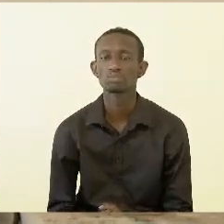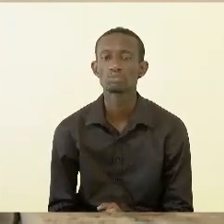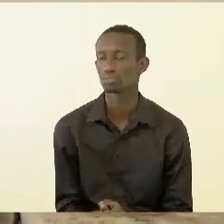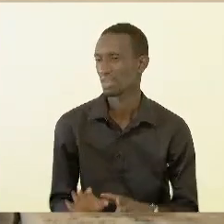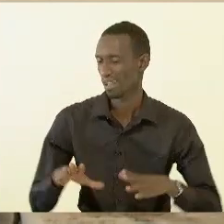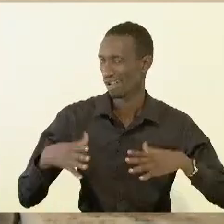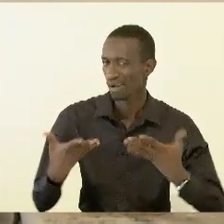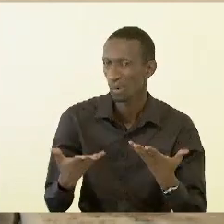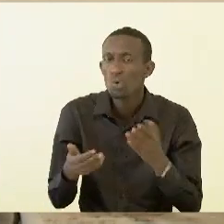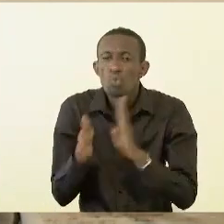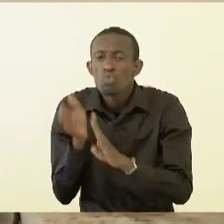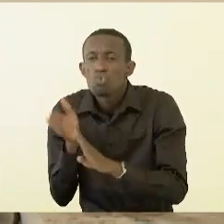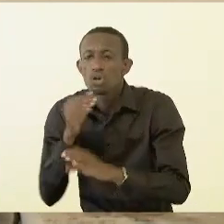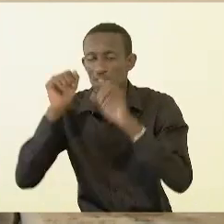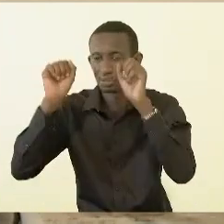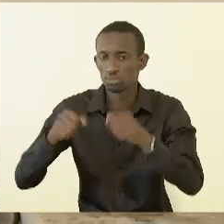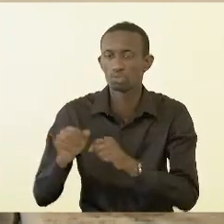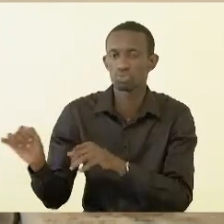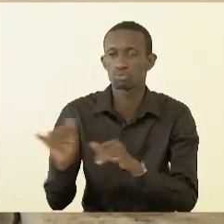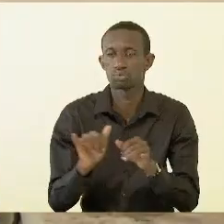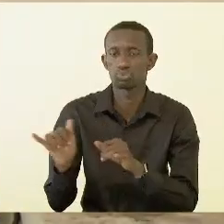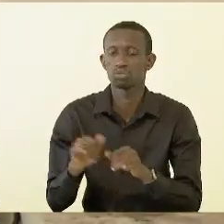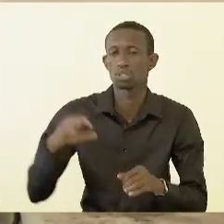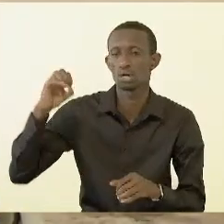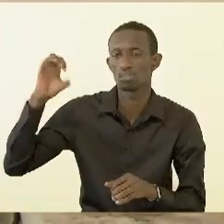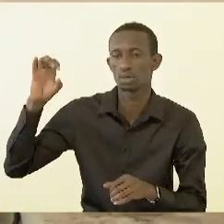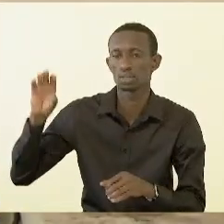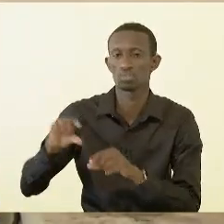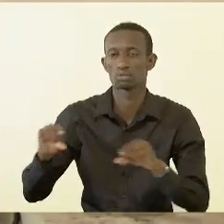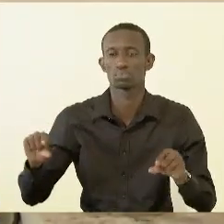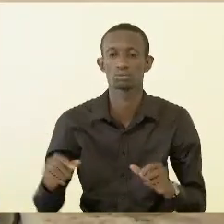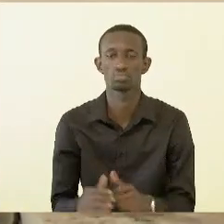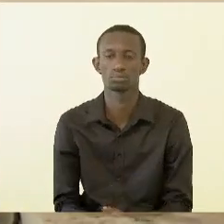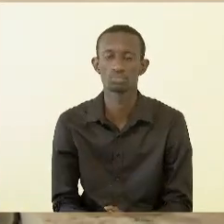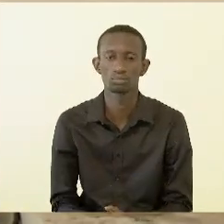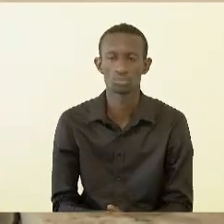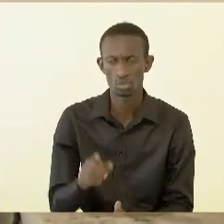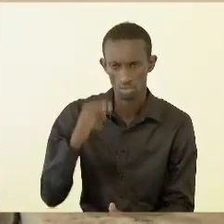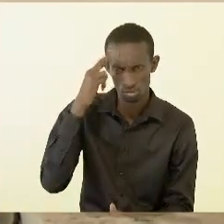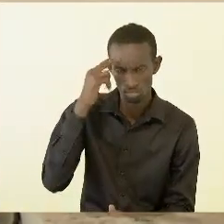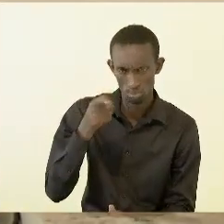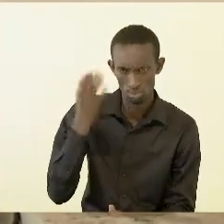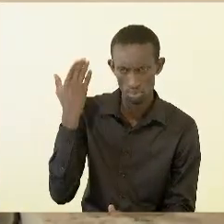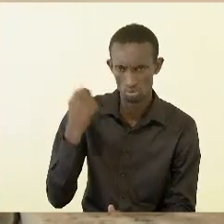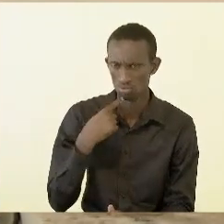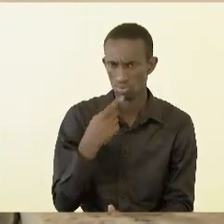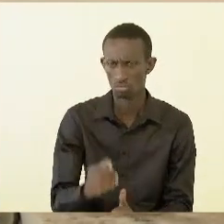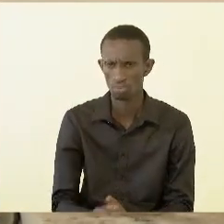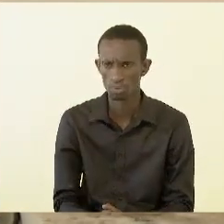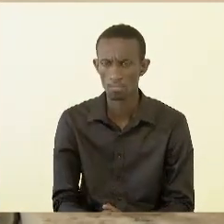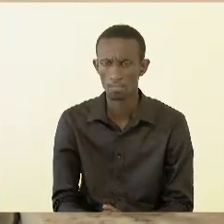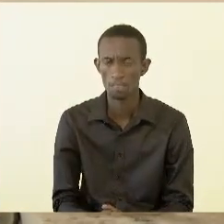How fast can it conduct the electricity? We even mentioned, if you can still remember, we said